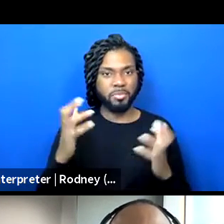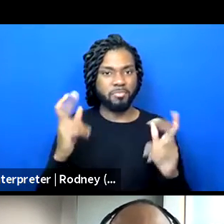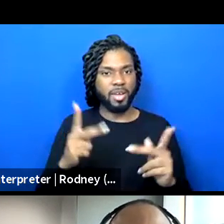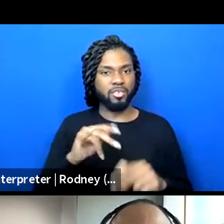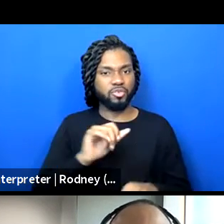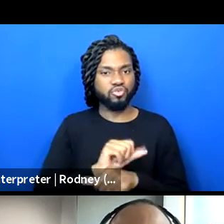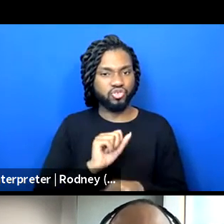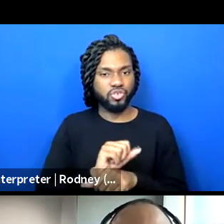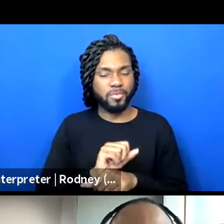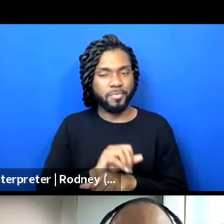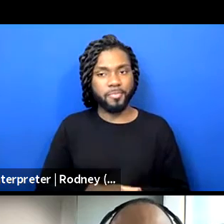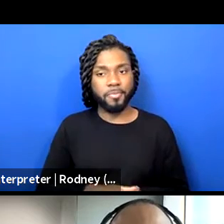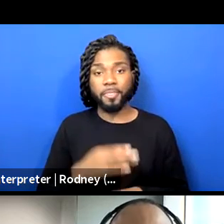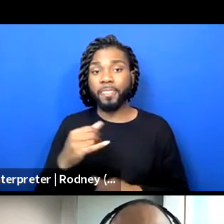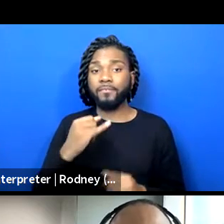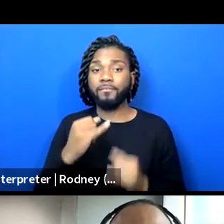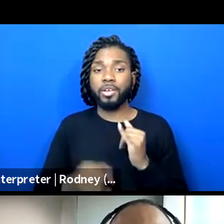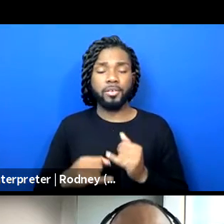Finally,